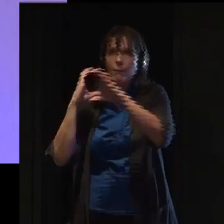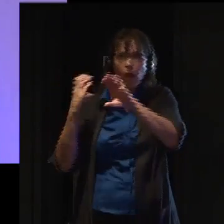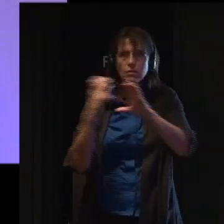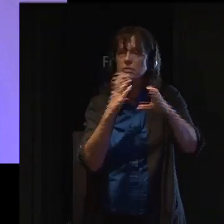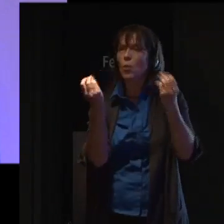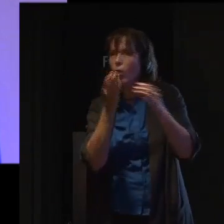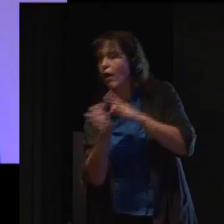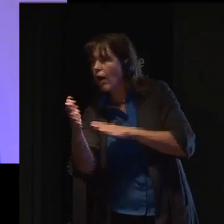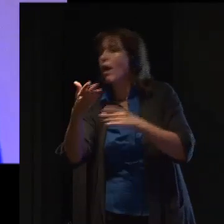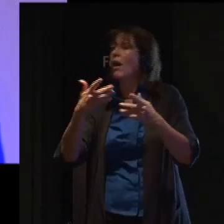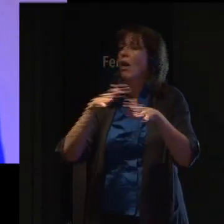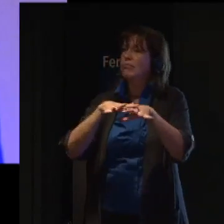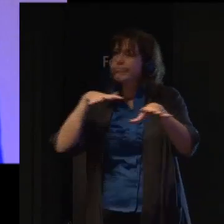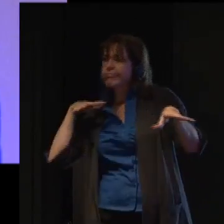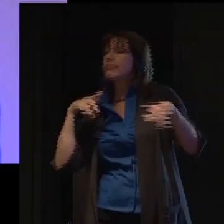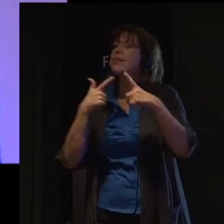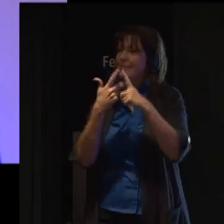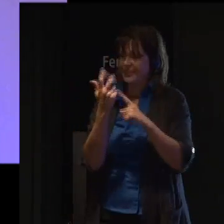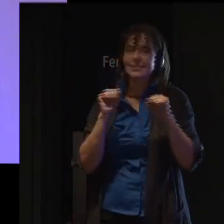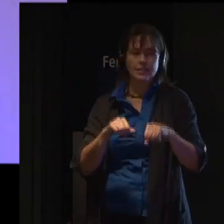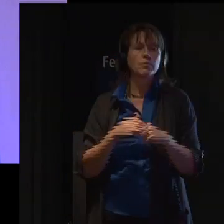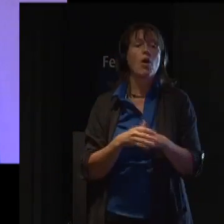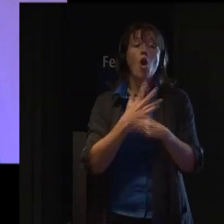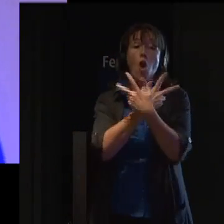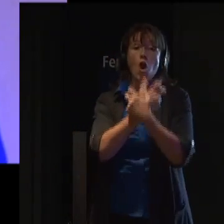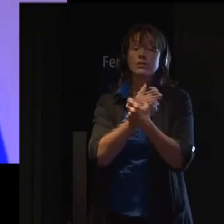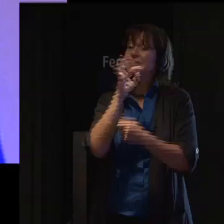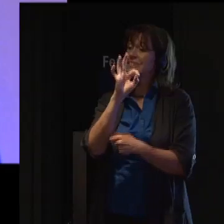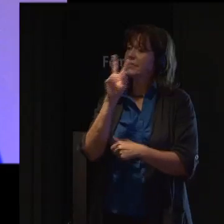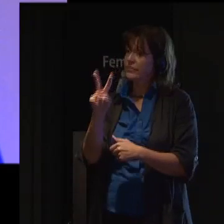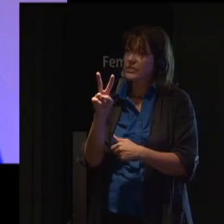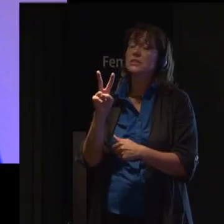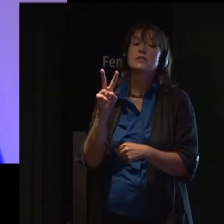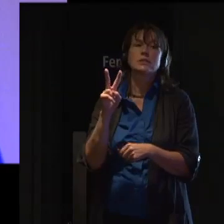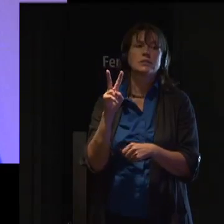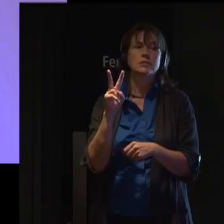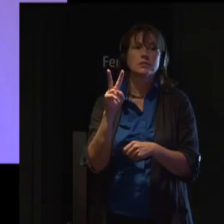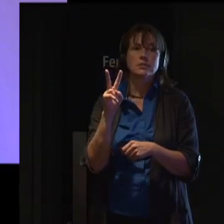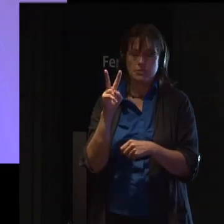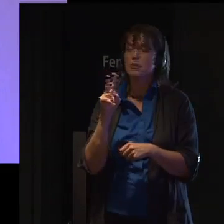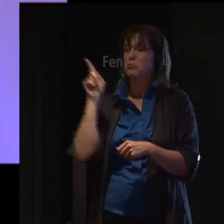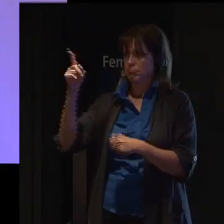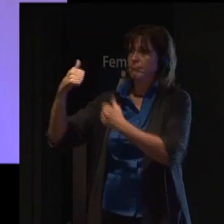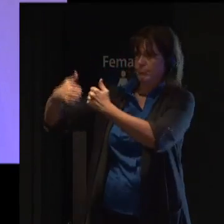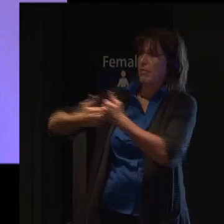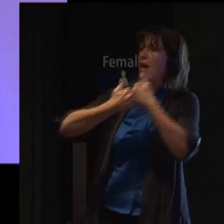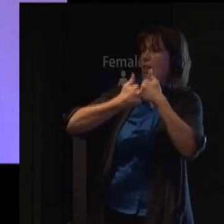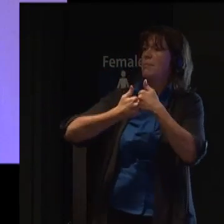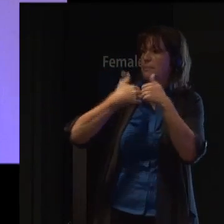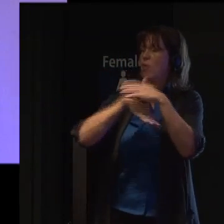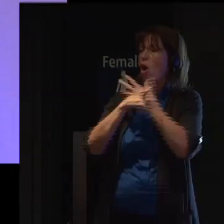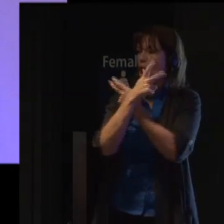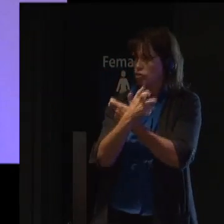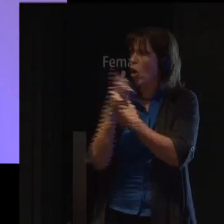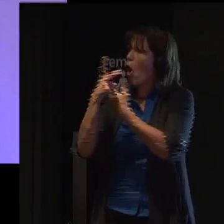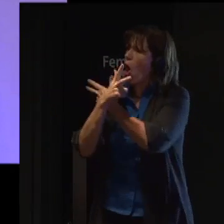the biggest project is the Austrian television, which is a very helpful institution in Austria. They